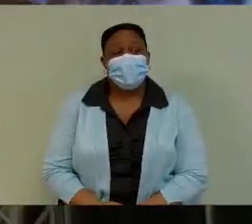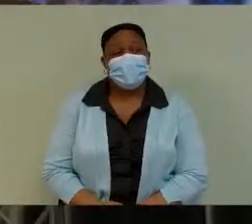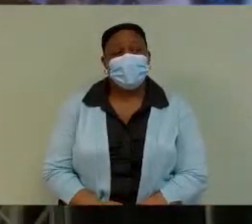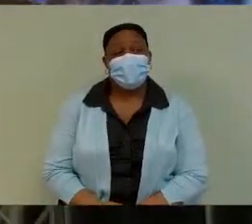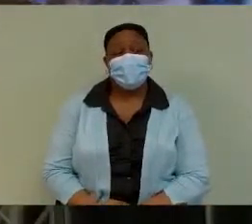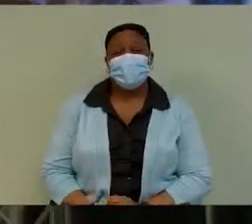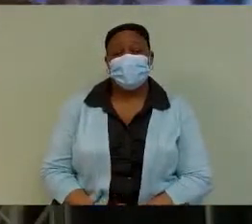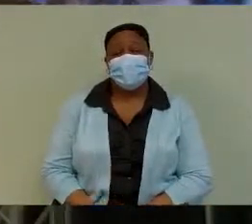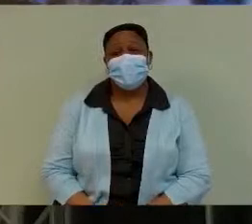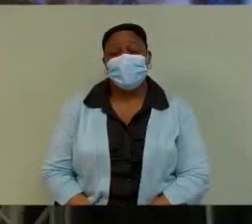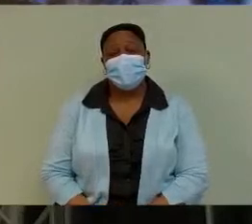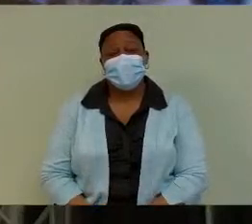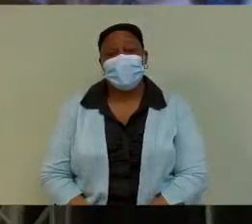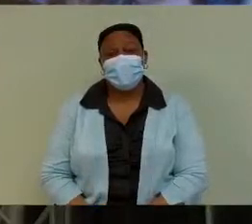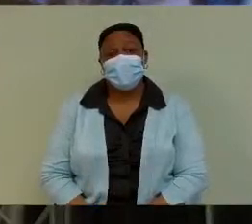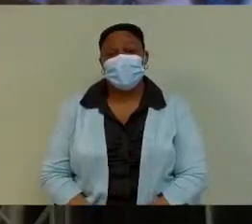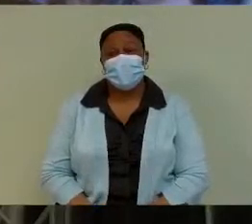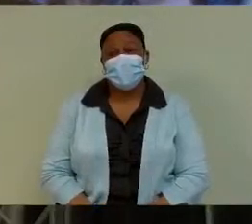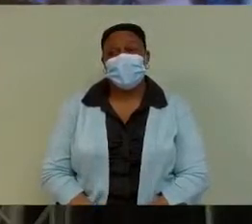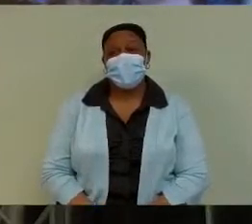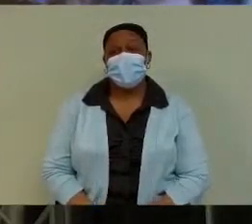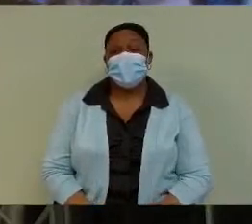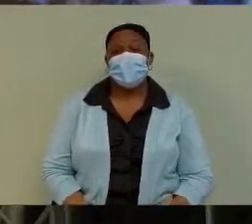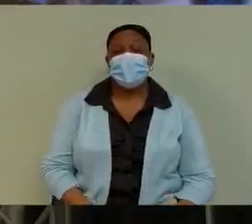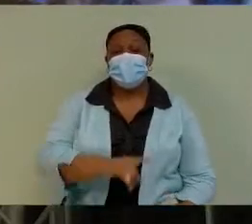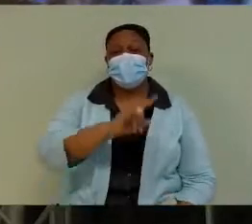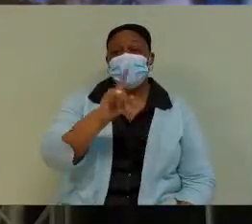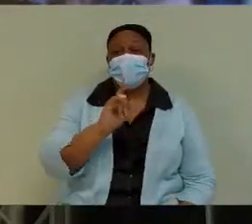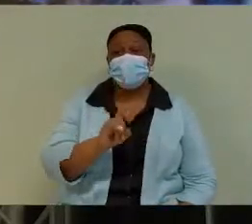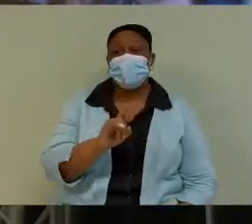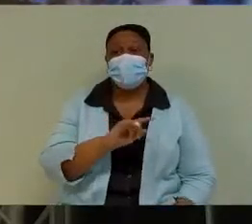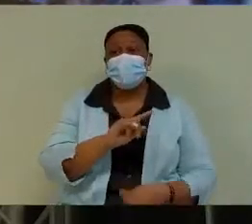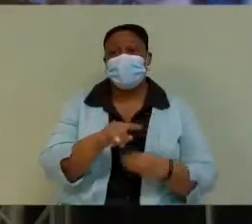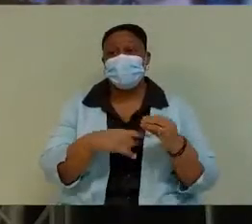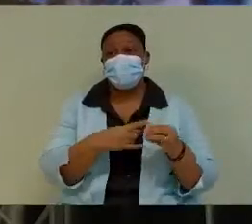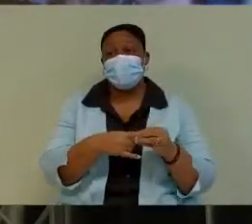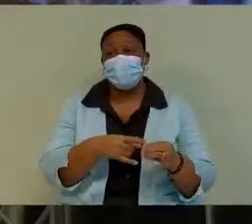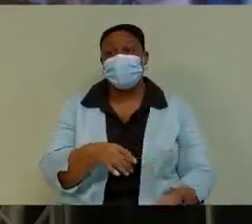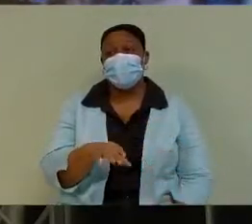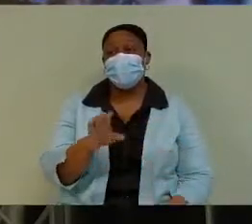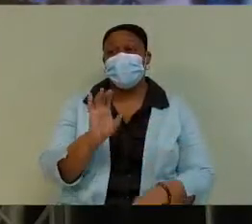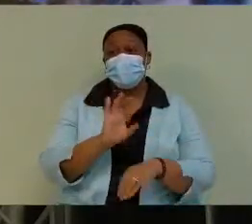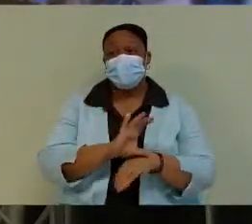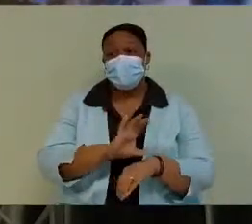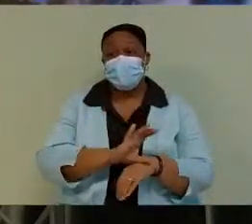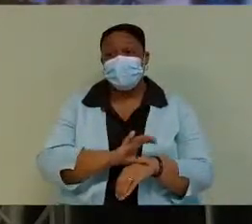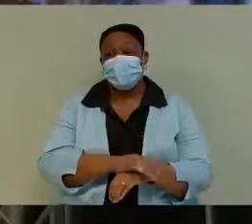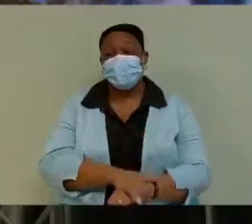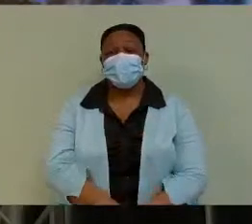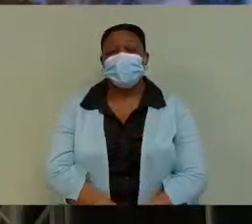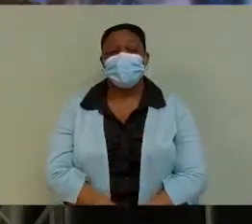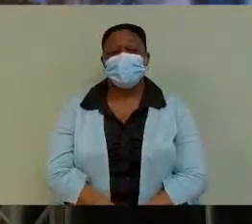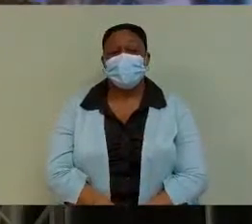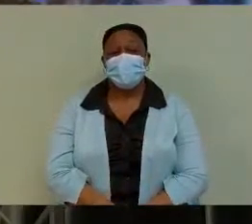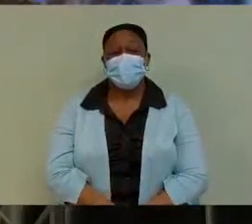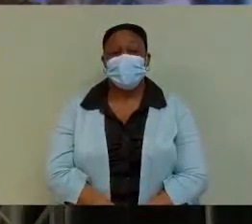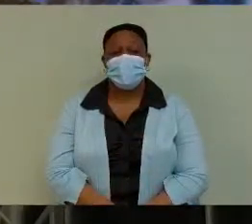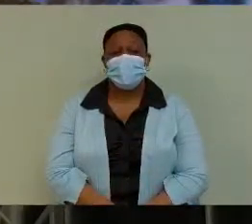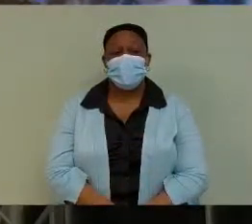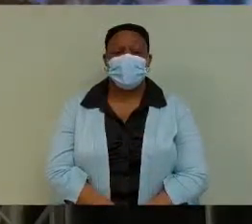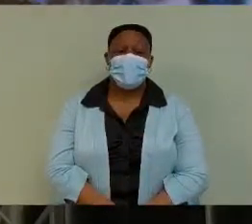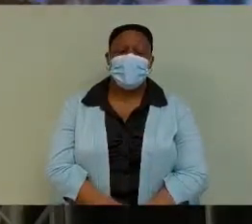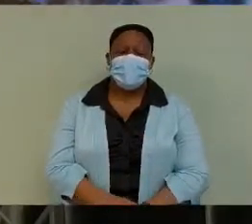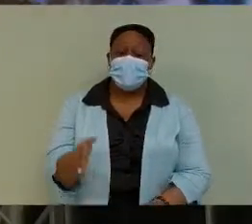if there is any sort of a monitoring of the protocols that have been put in place